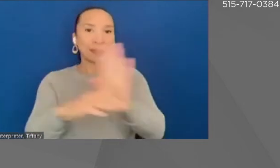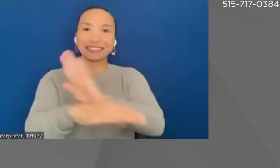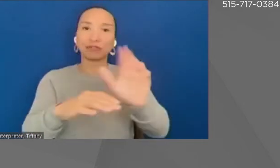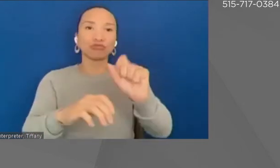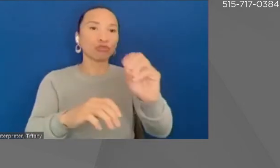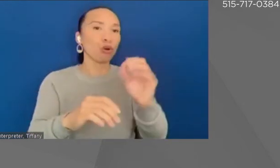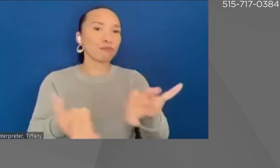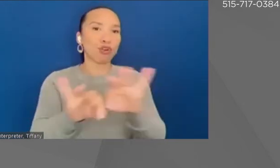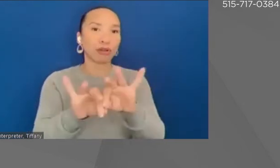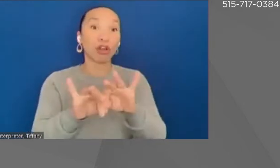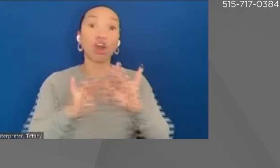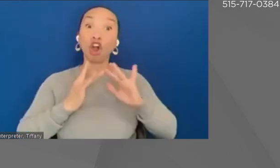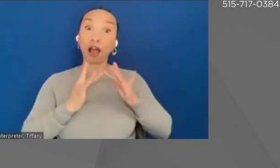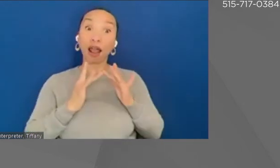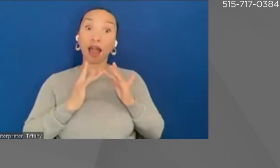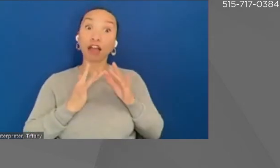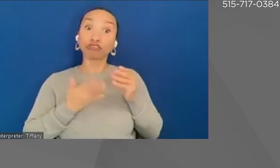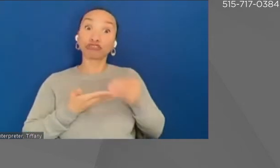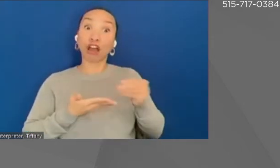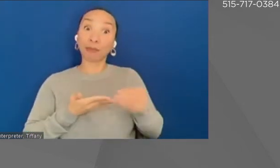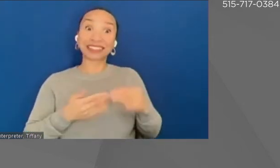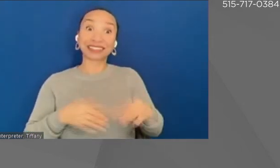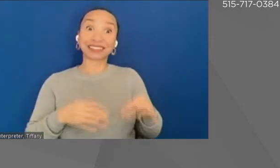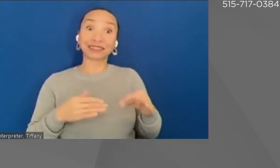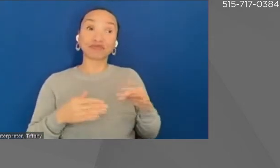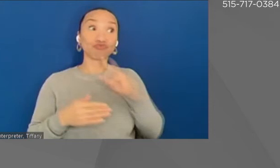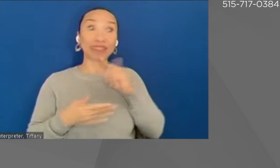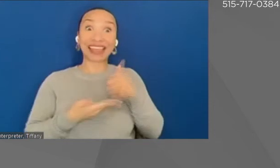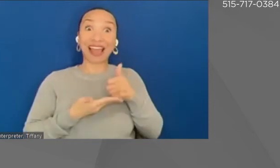shopping could be extremely helpful, but making sure those